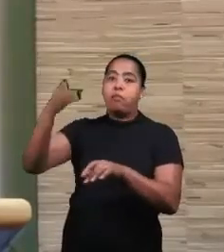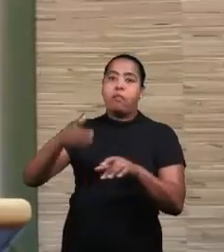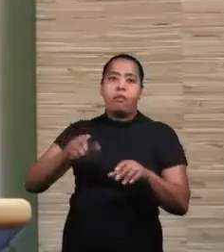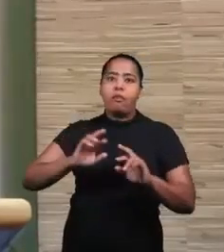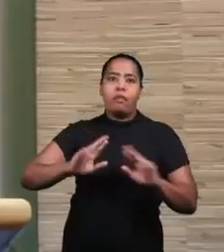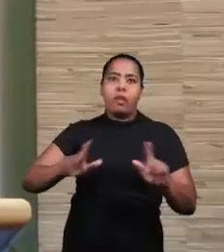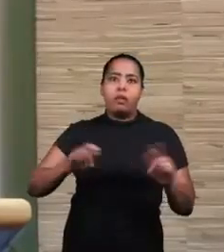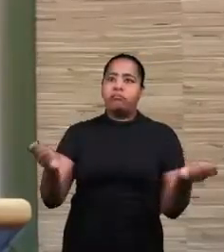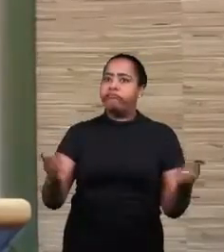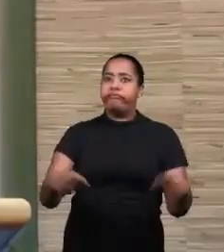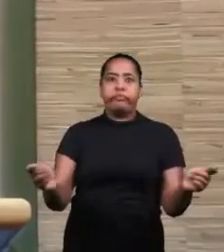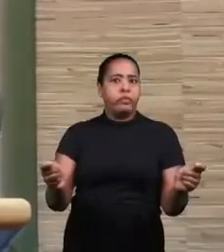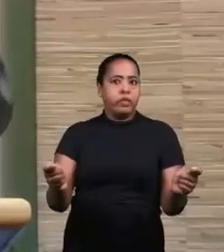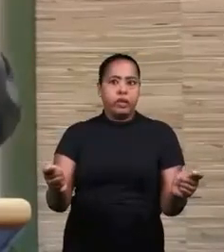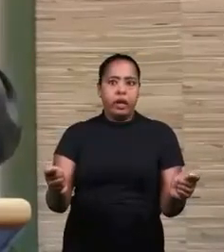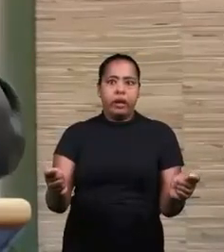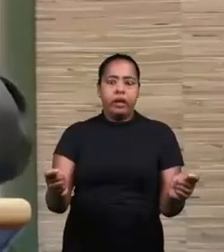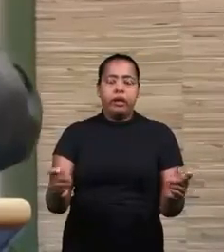is relative.